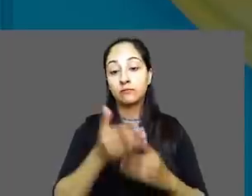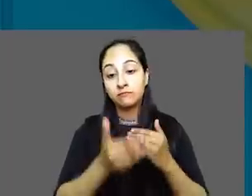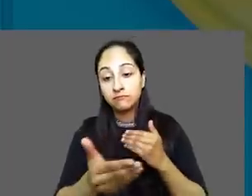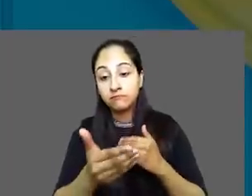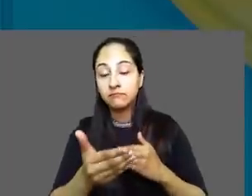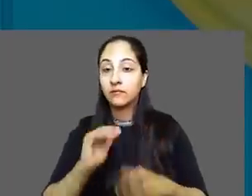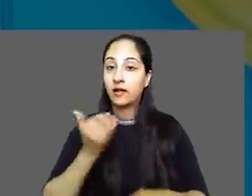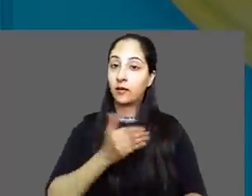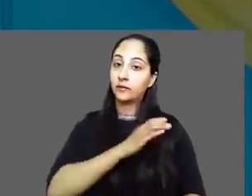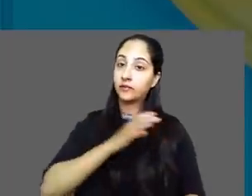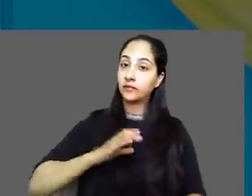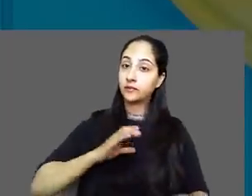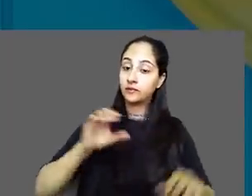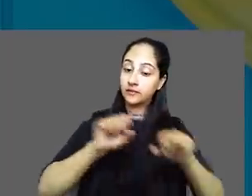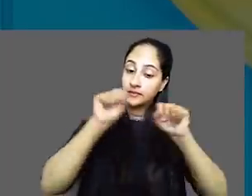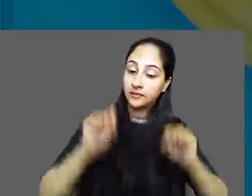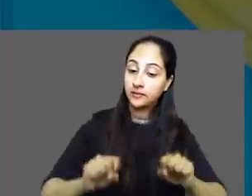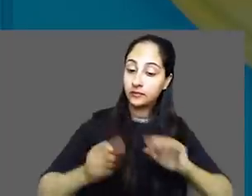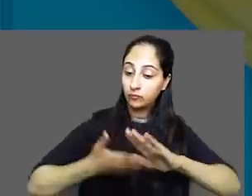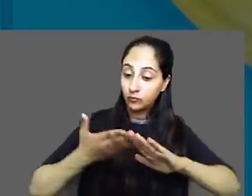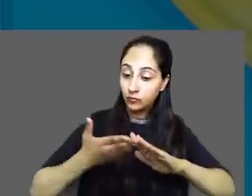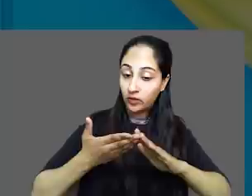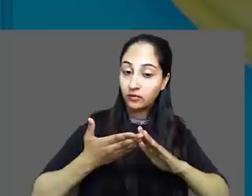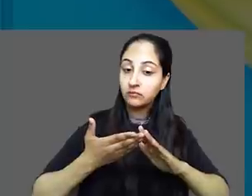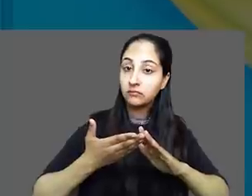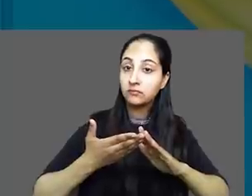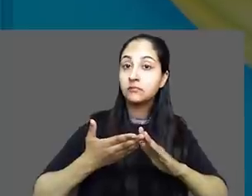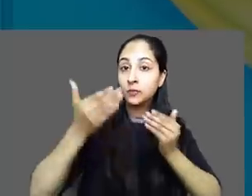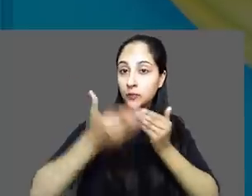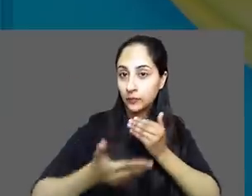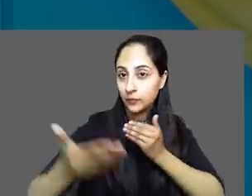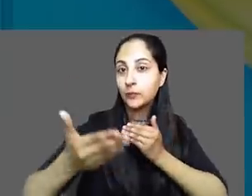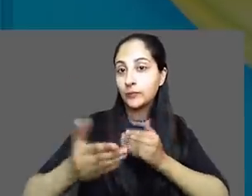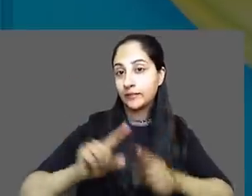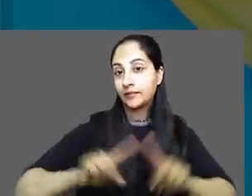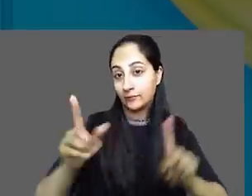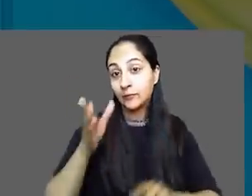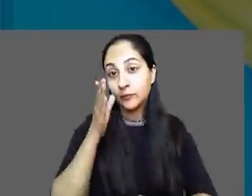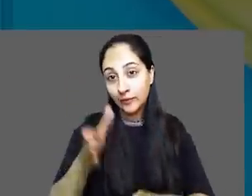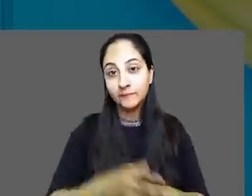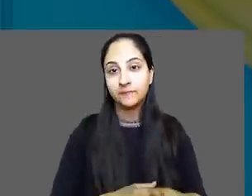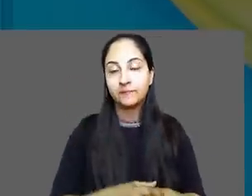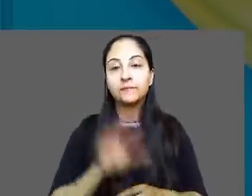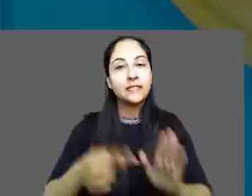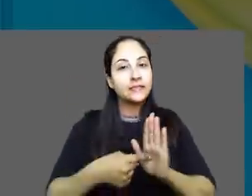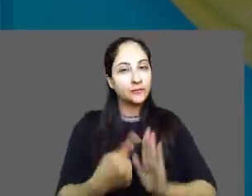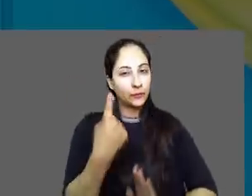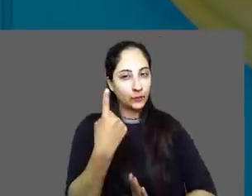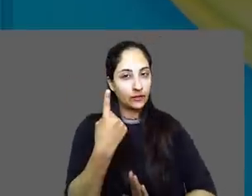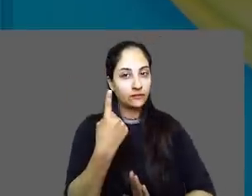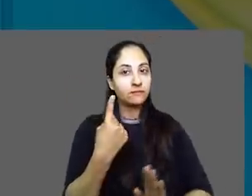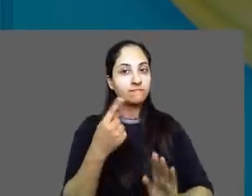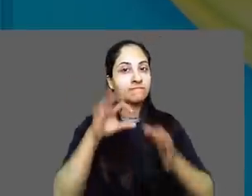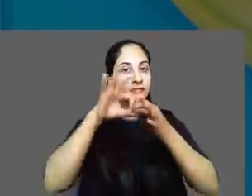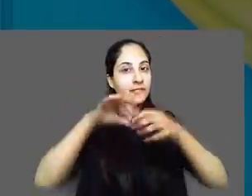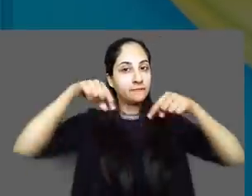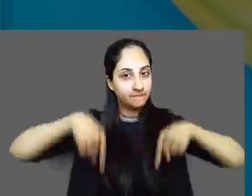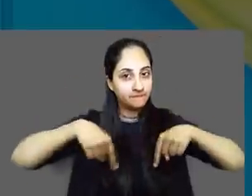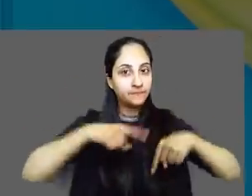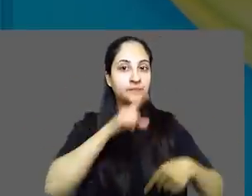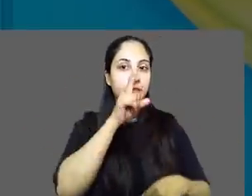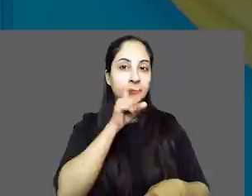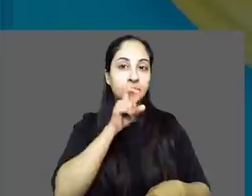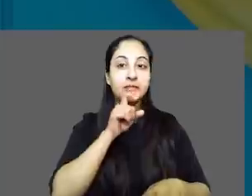Jamaat. I think you've laid out some really good instructions for what that mindset is, your bullet points. I'm perhaps going to ask you a slightly harder